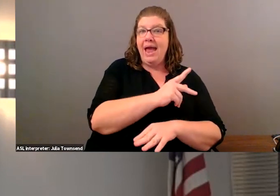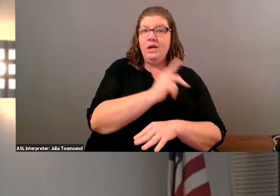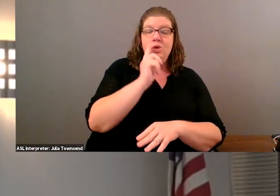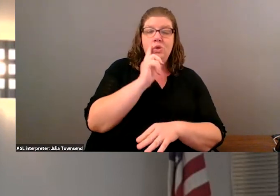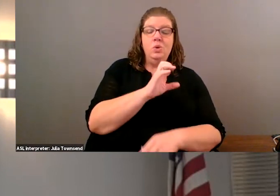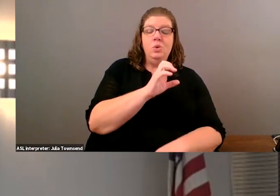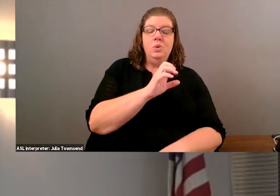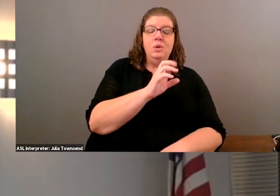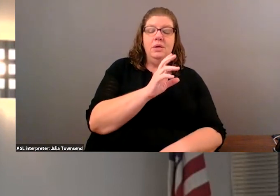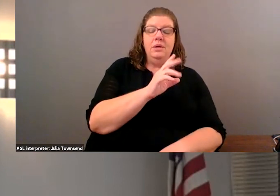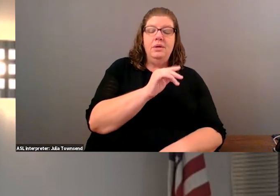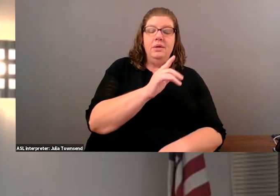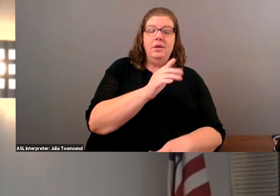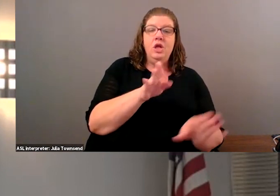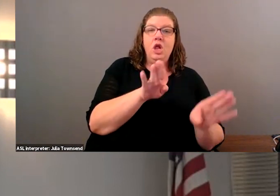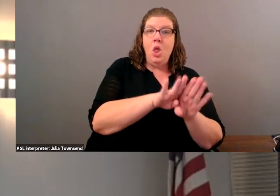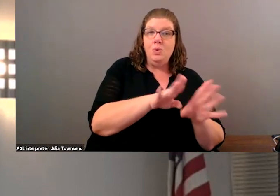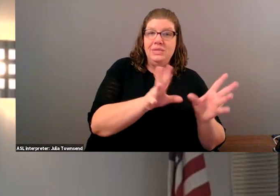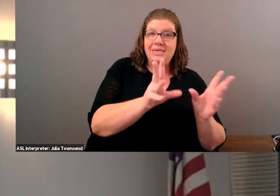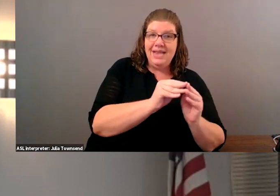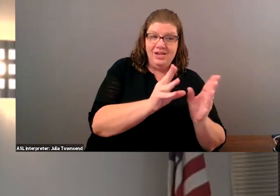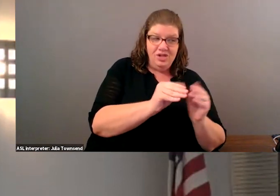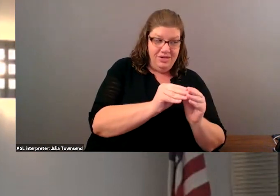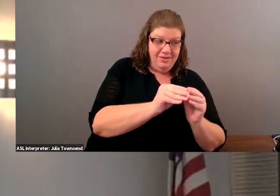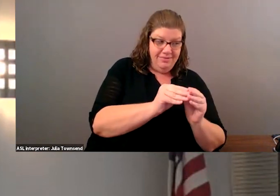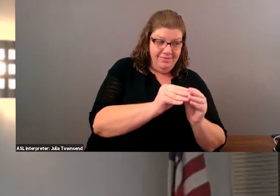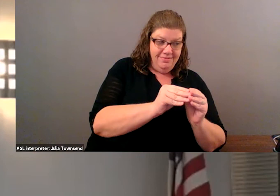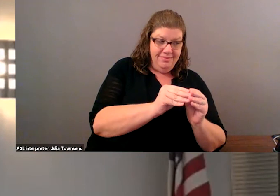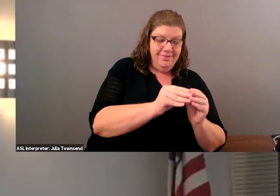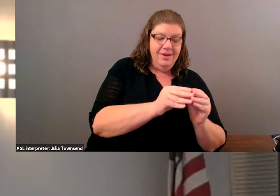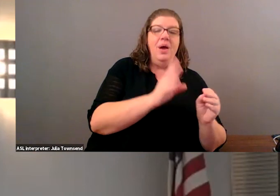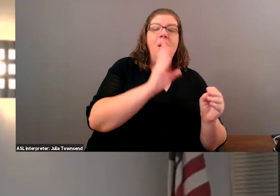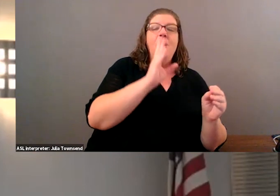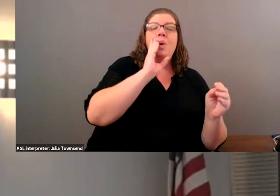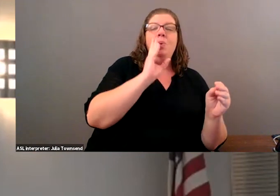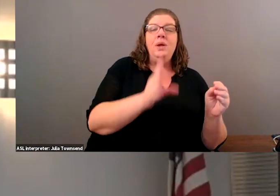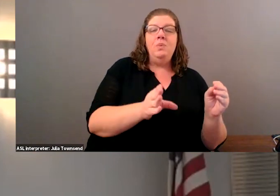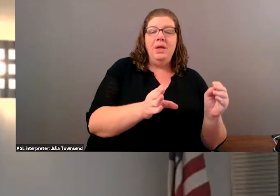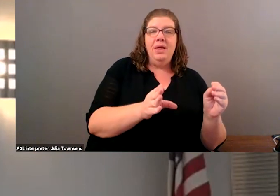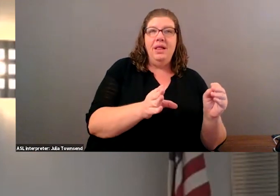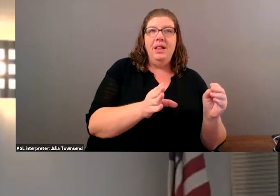consent, closed session, and we will, oh,